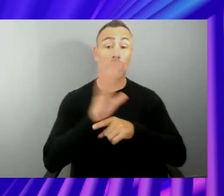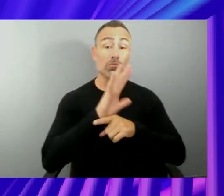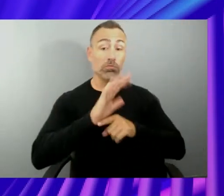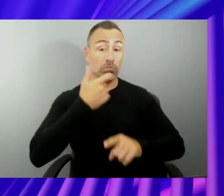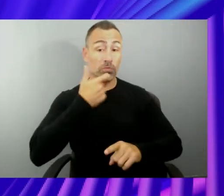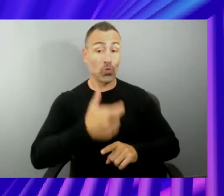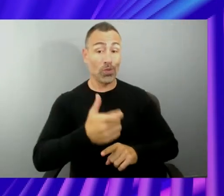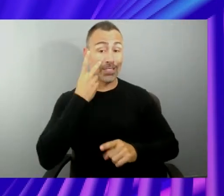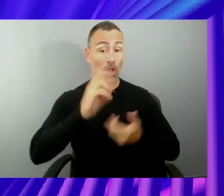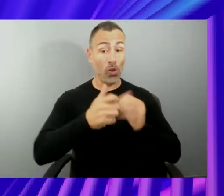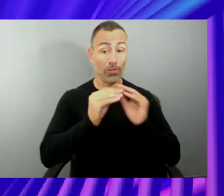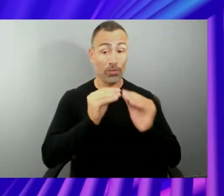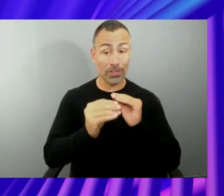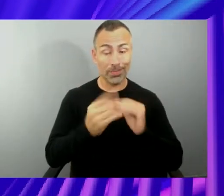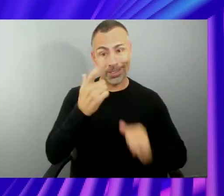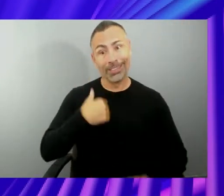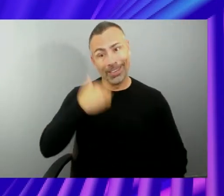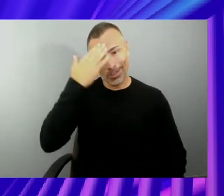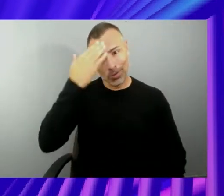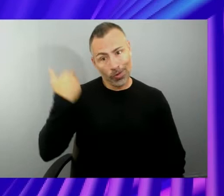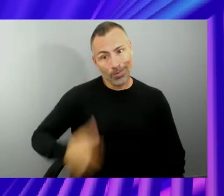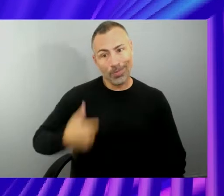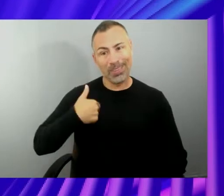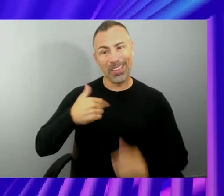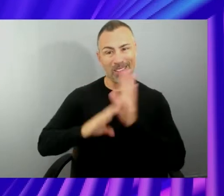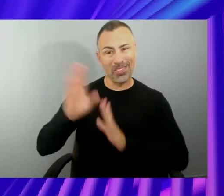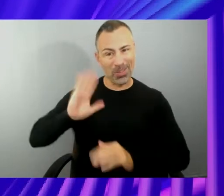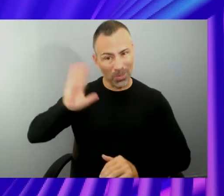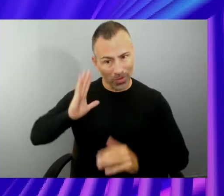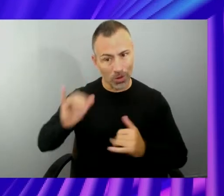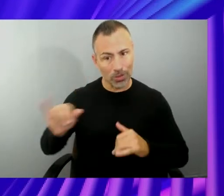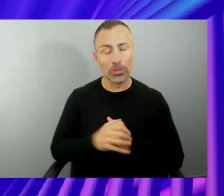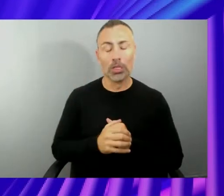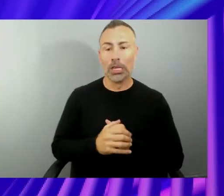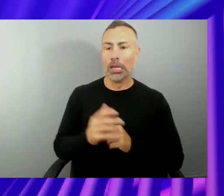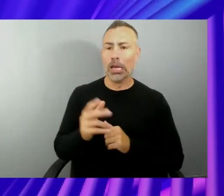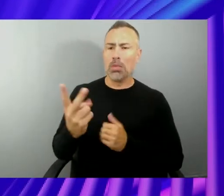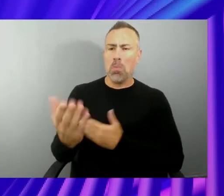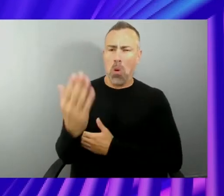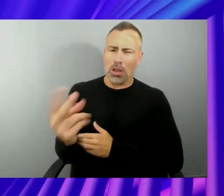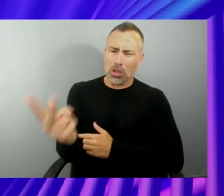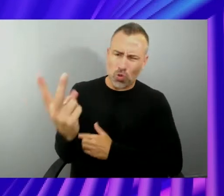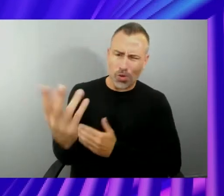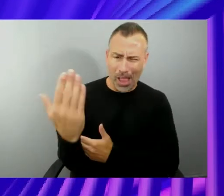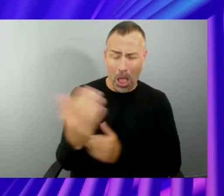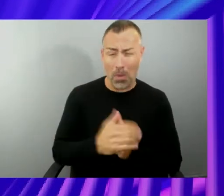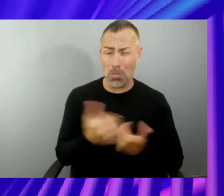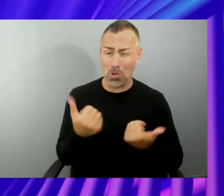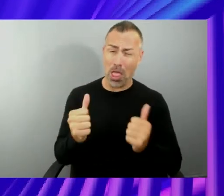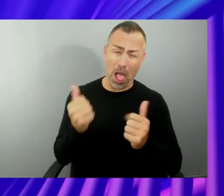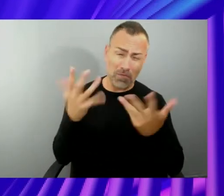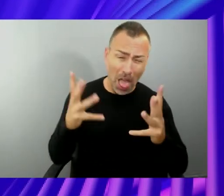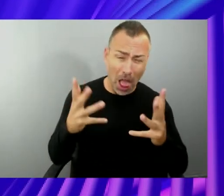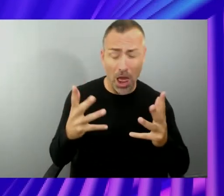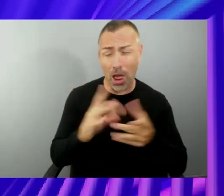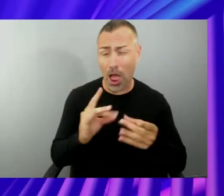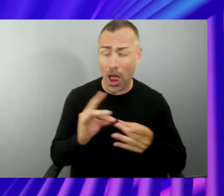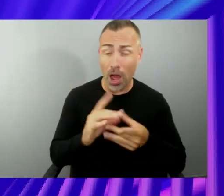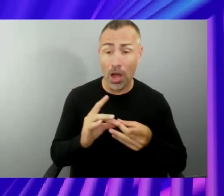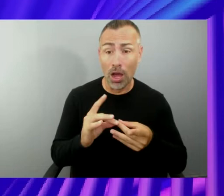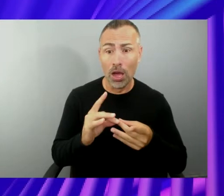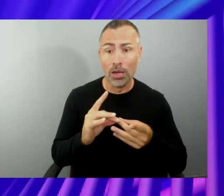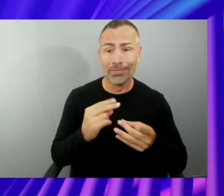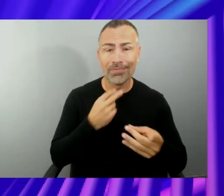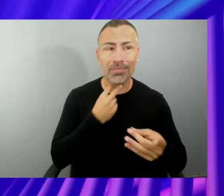developer myself, 2 a.m, I'm trying to finish the sprint and get the last story done, and I hit a snag. Now what? There's no one up to tell